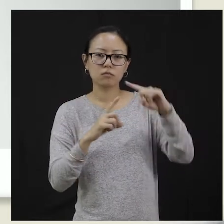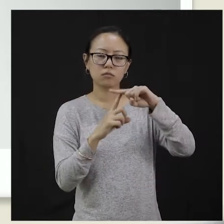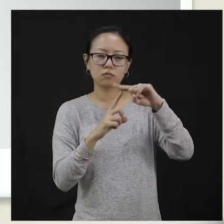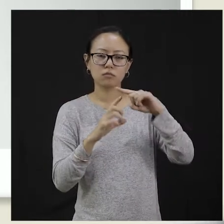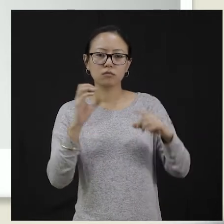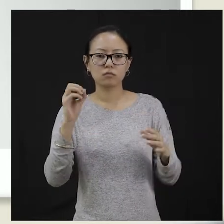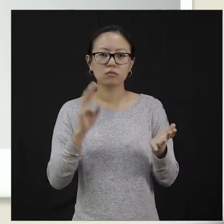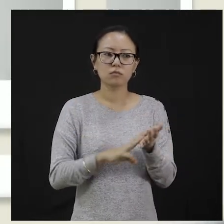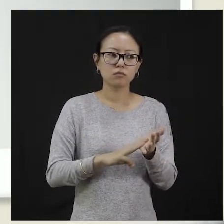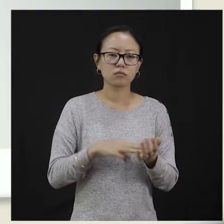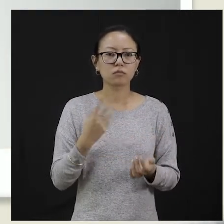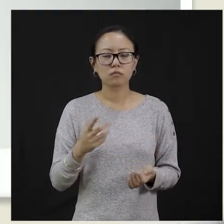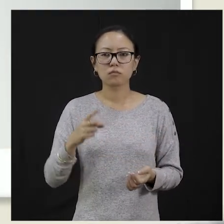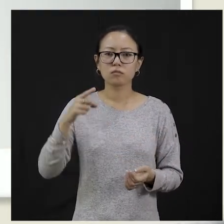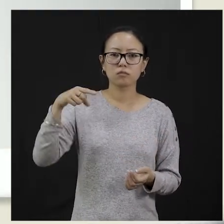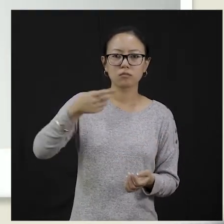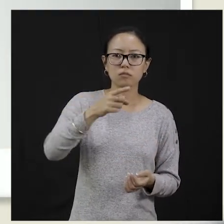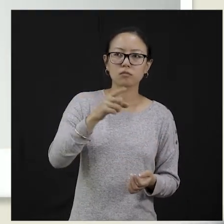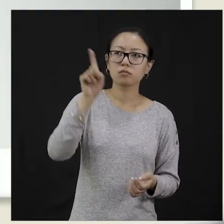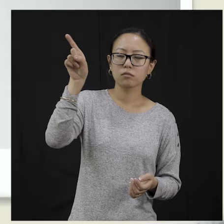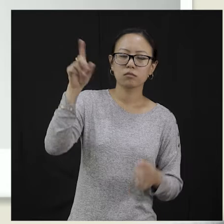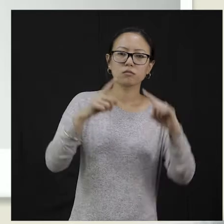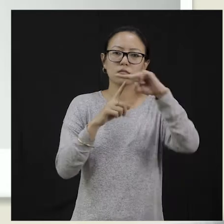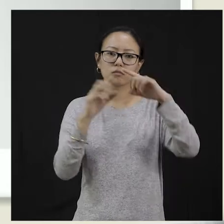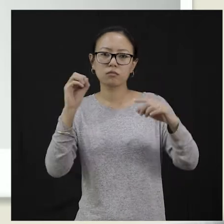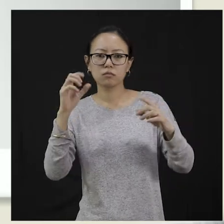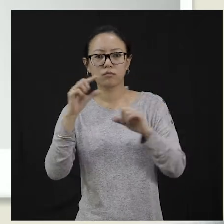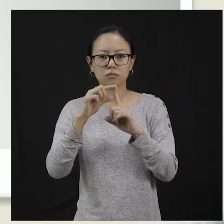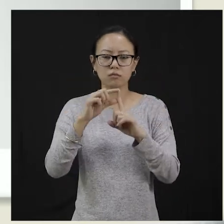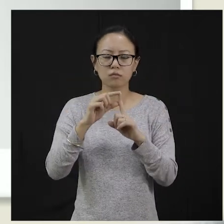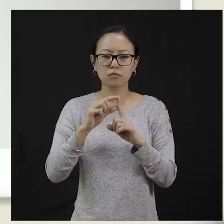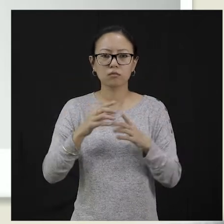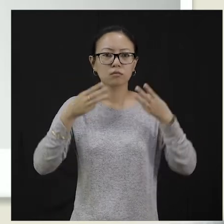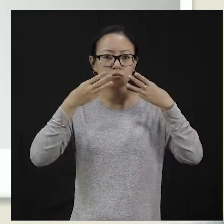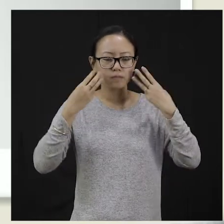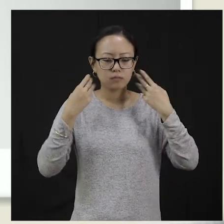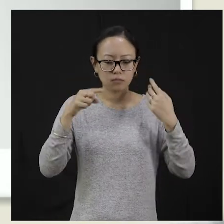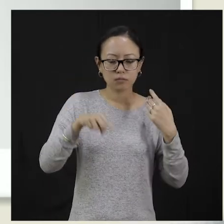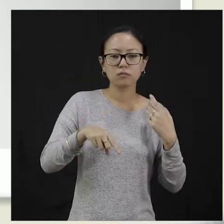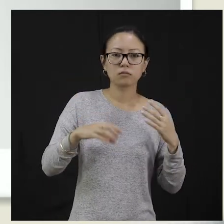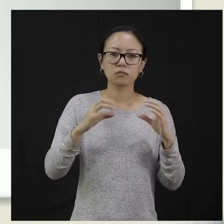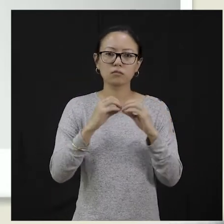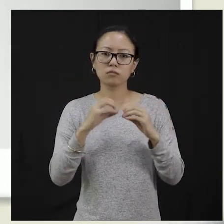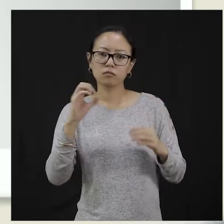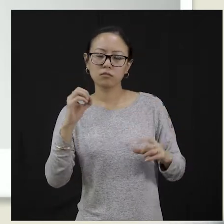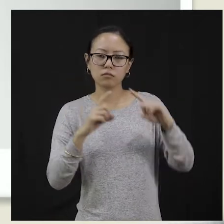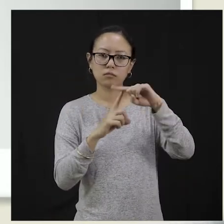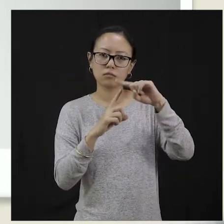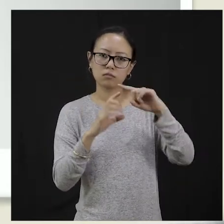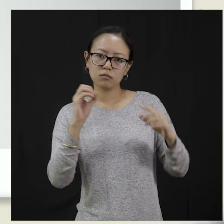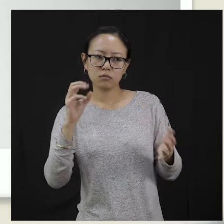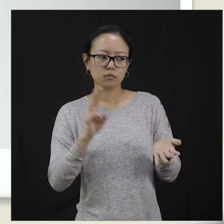B-O-T-T-O-M, bottom. Then, can you see this picture in your textbook? Yes, this